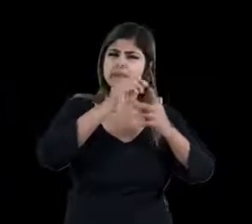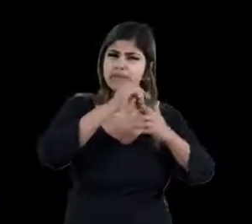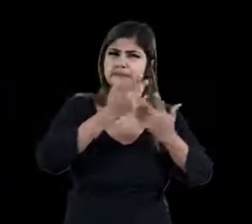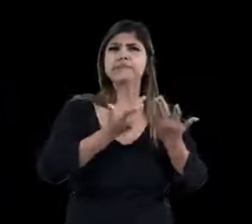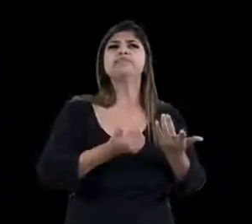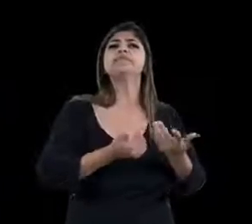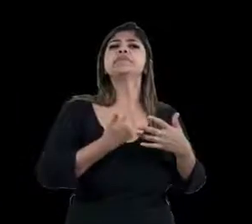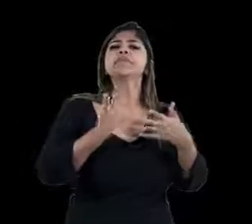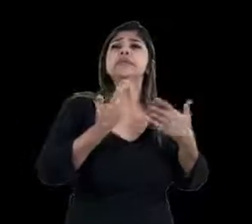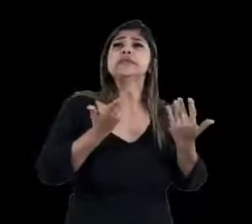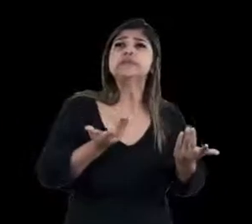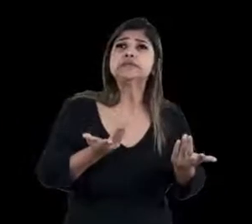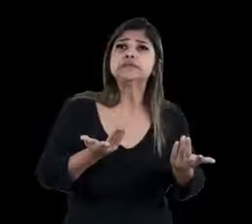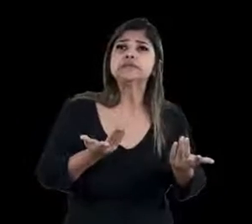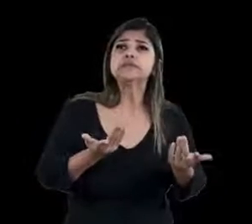answered pretty well to this.